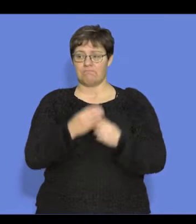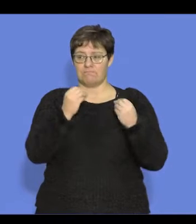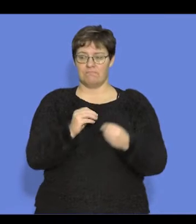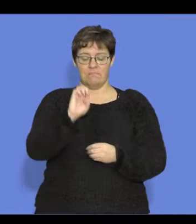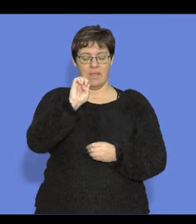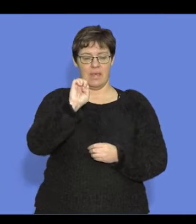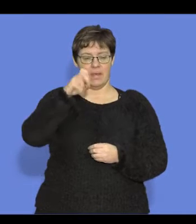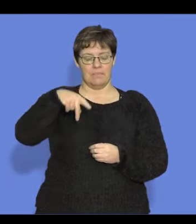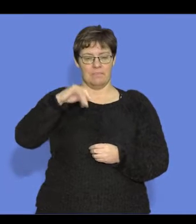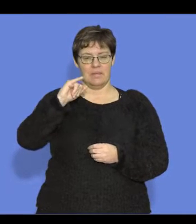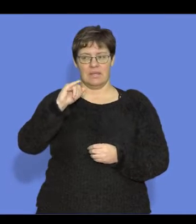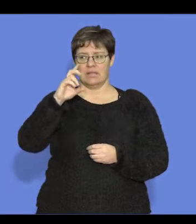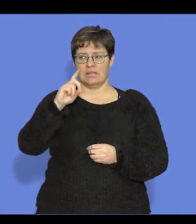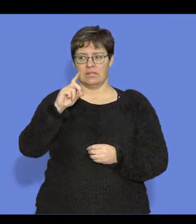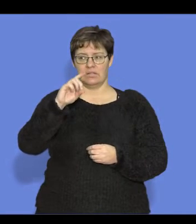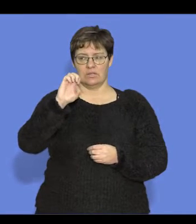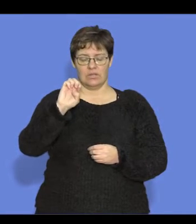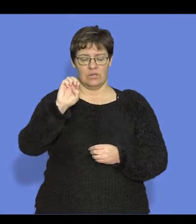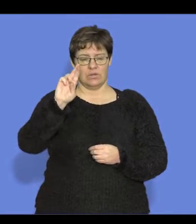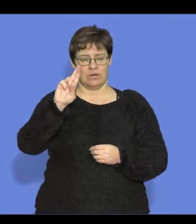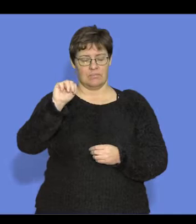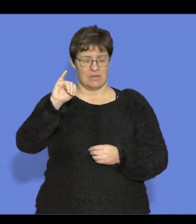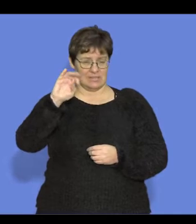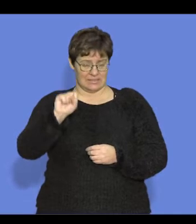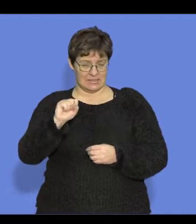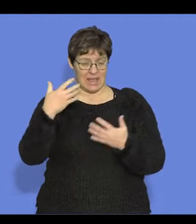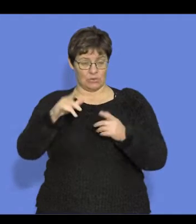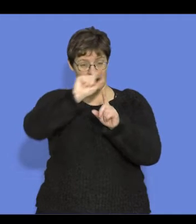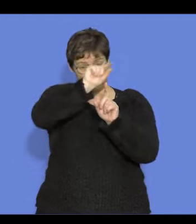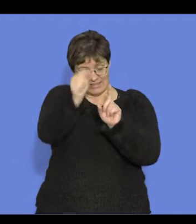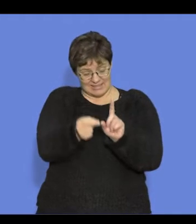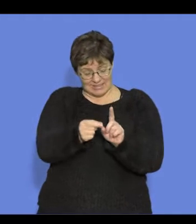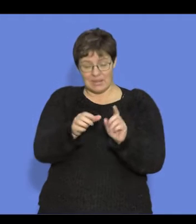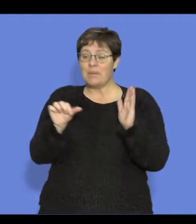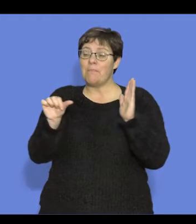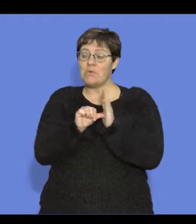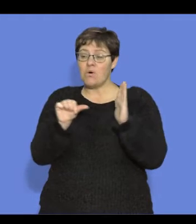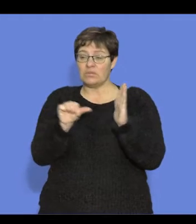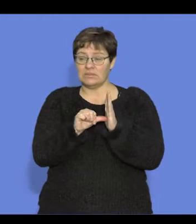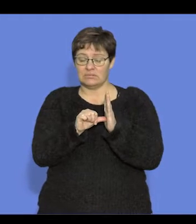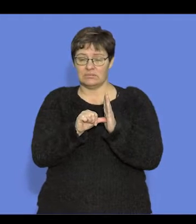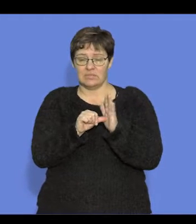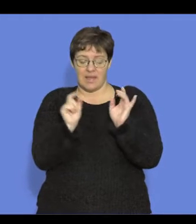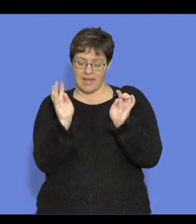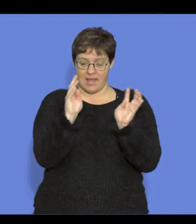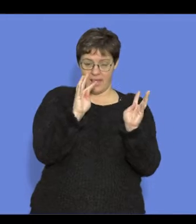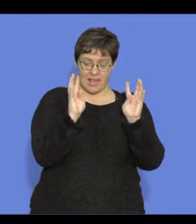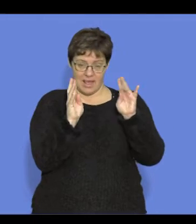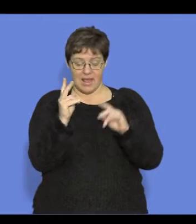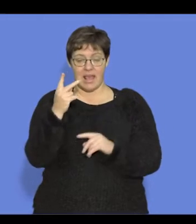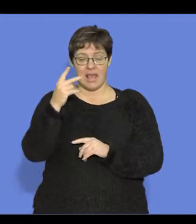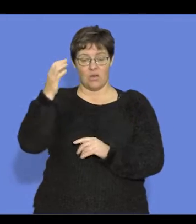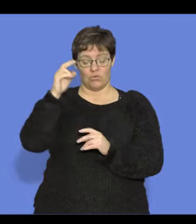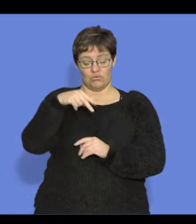have the epidermis on the outside with, very importantly, the root hairs to absorb the